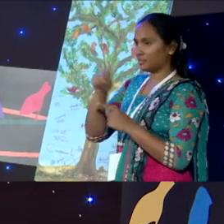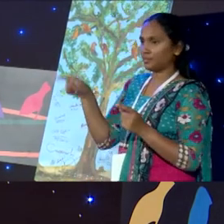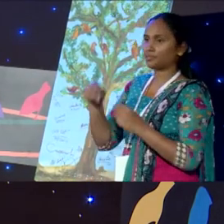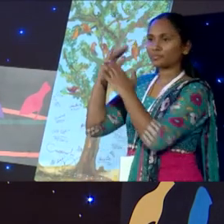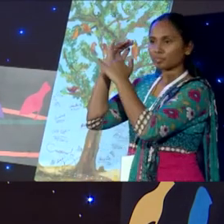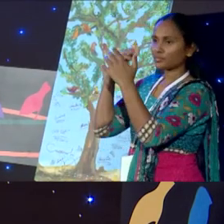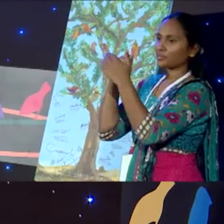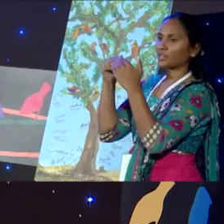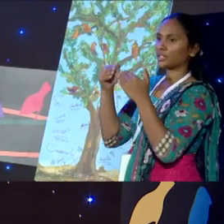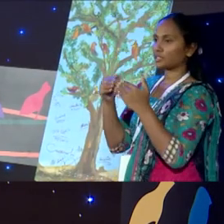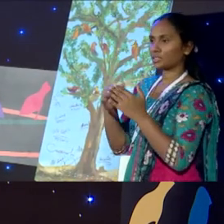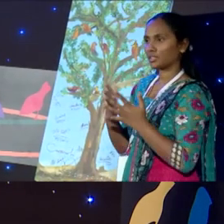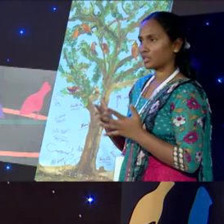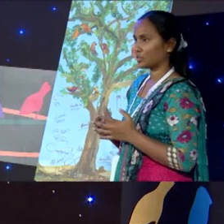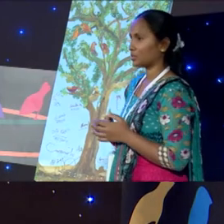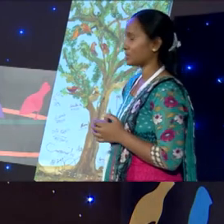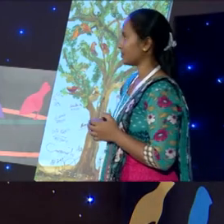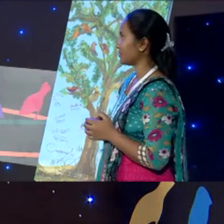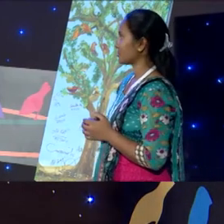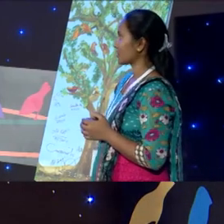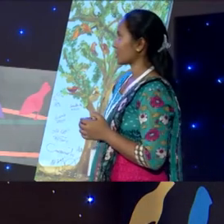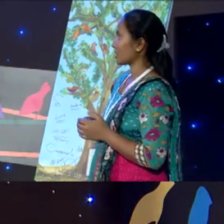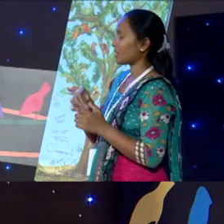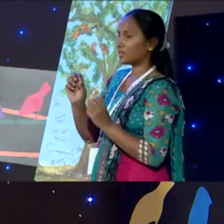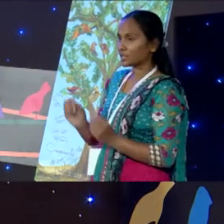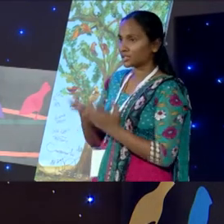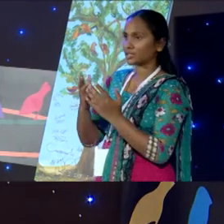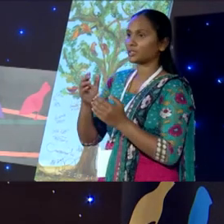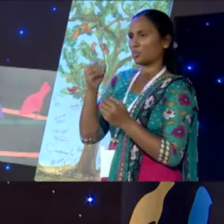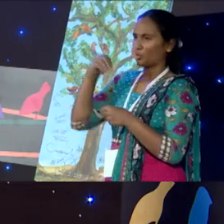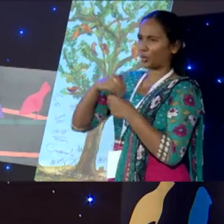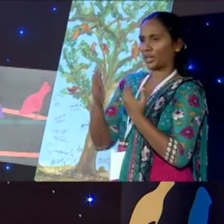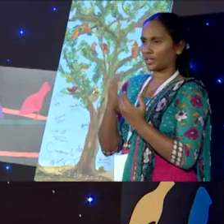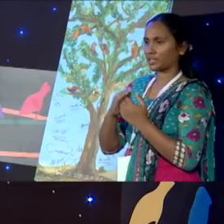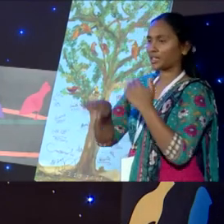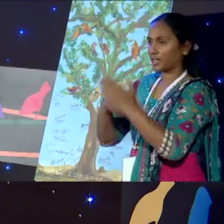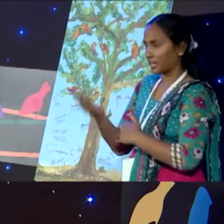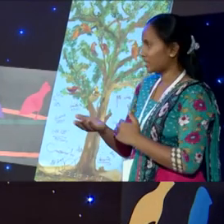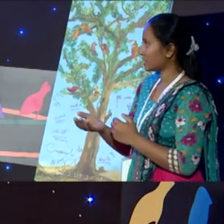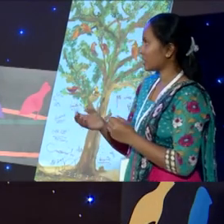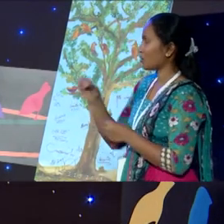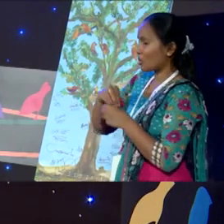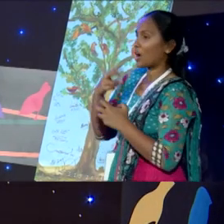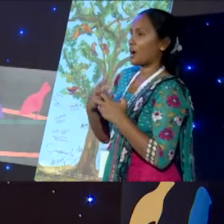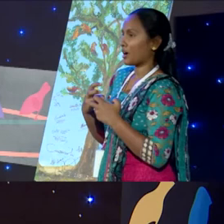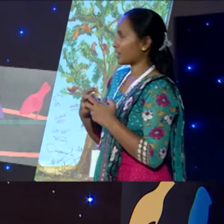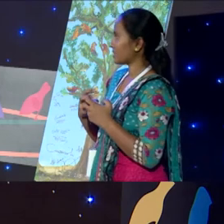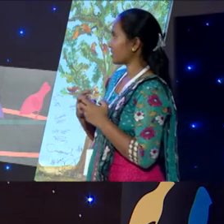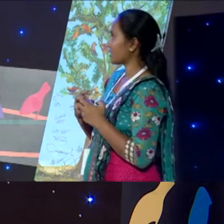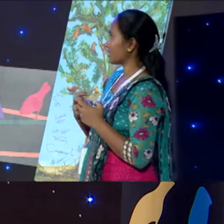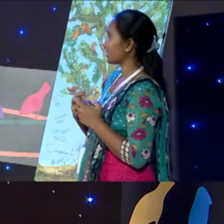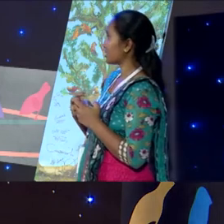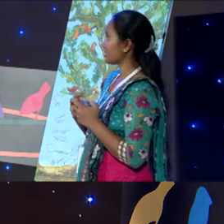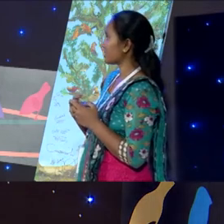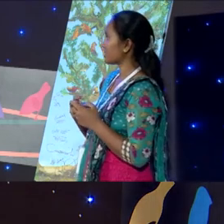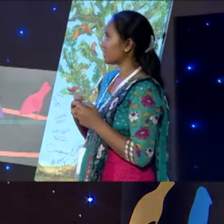setting. So having a right expectation setting right from the first screen is so much more easier, makes time much more efficient. And you value the